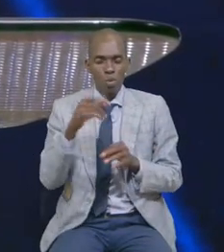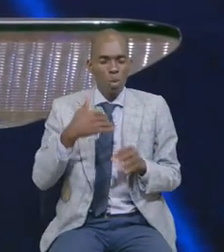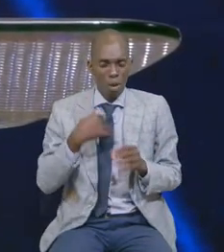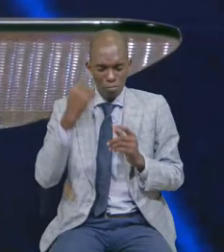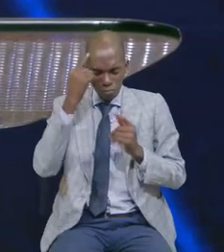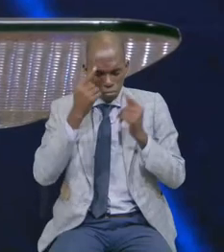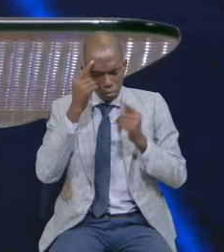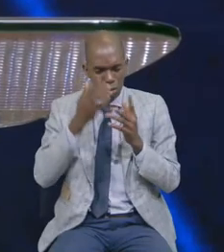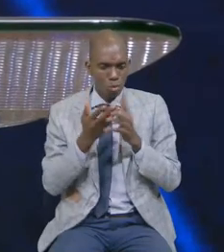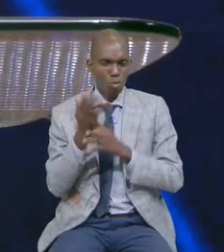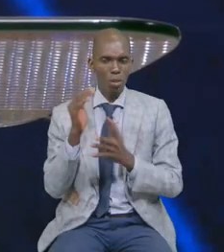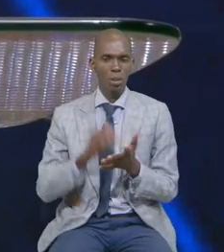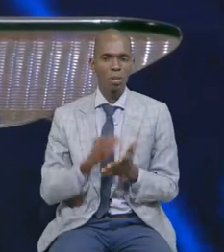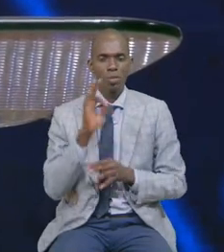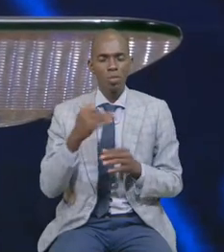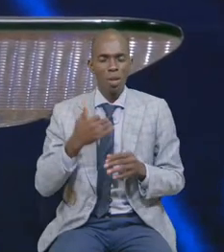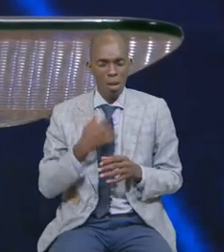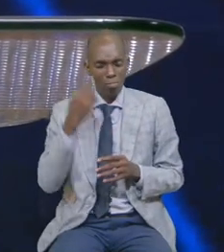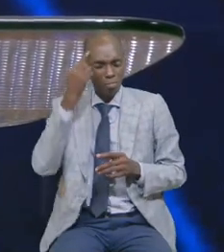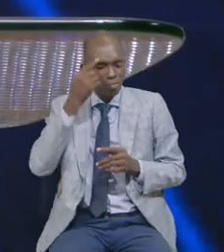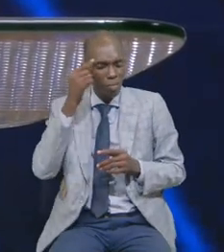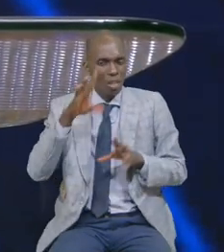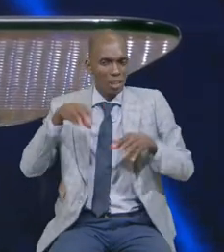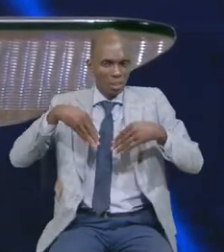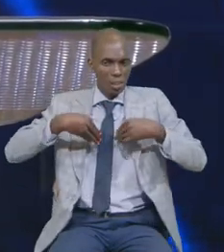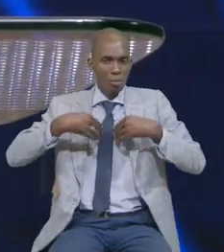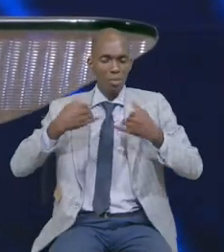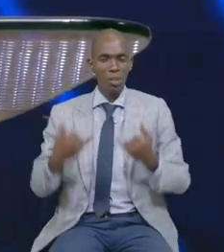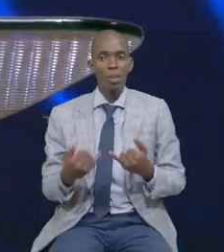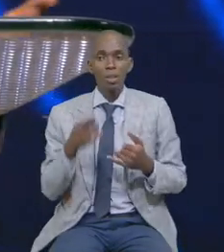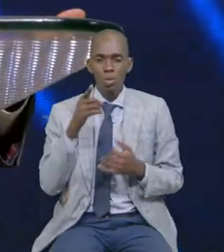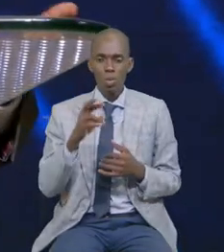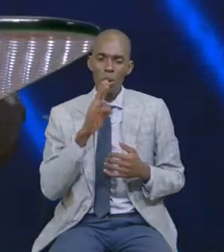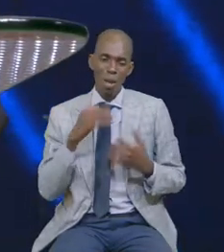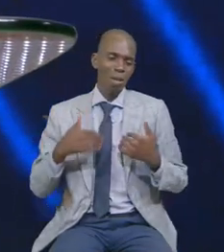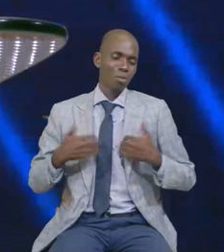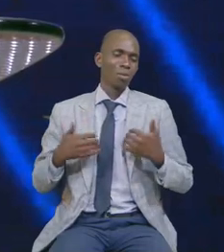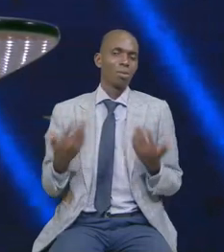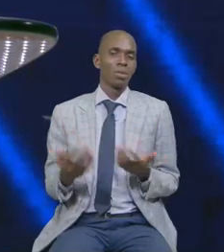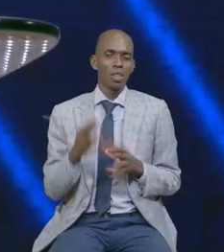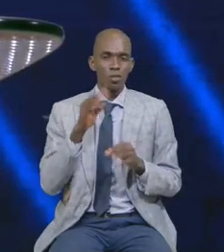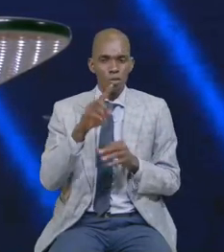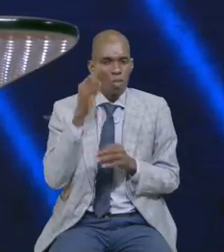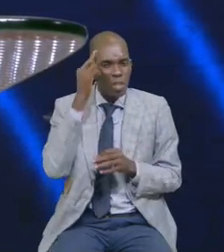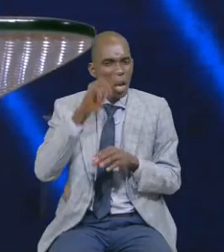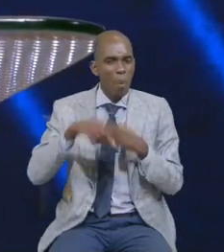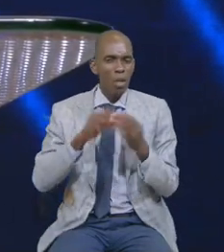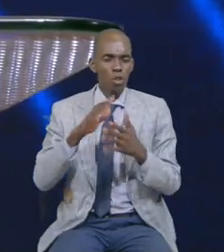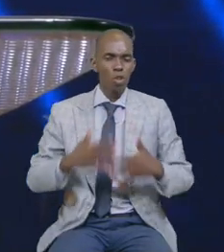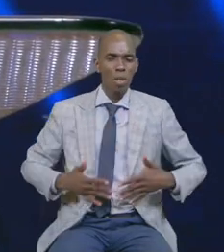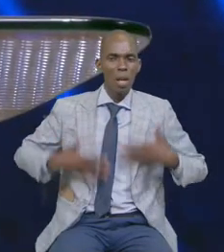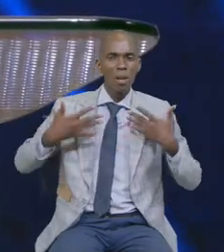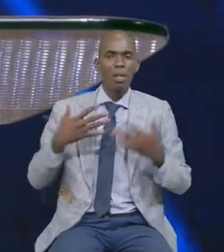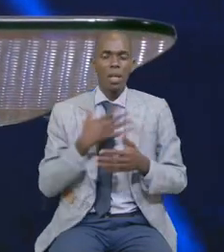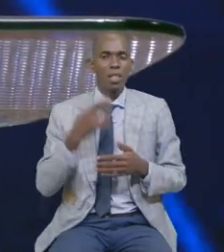if you think about age again you are young if you're thinking about your life and you think of what will